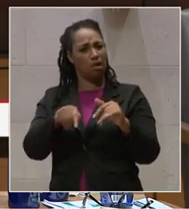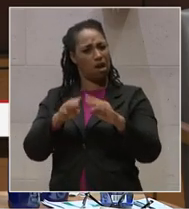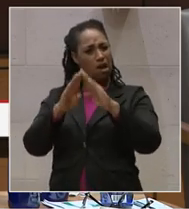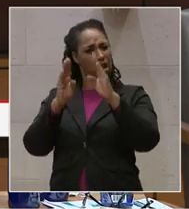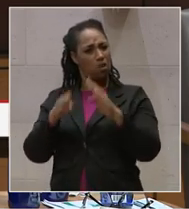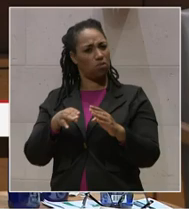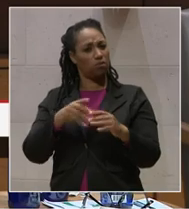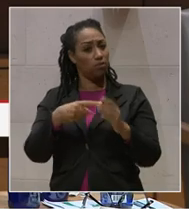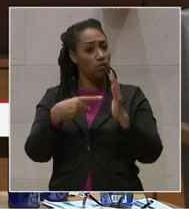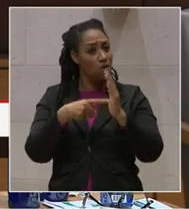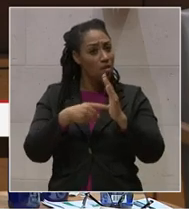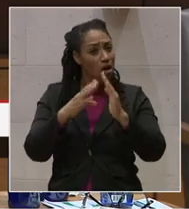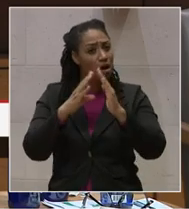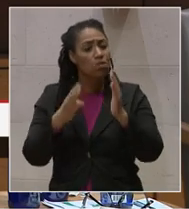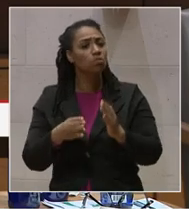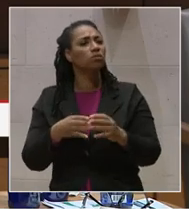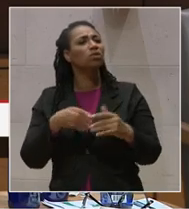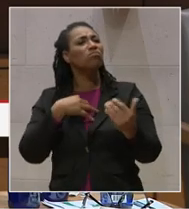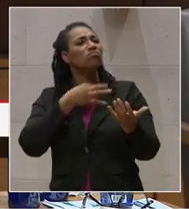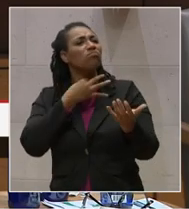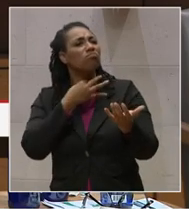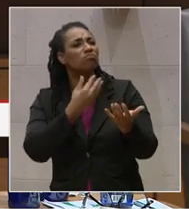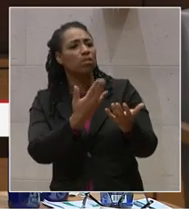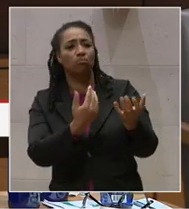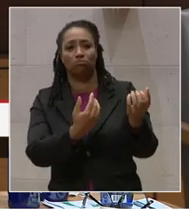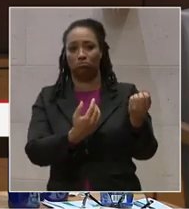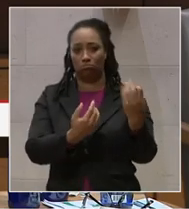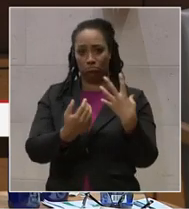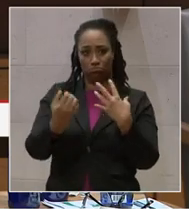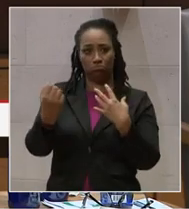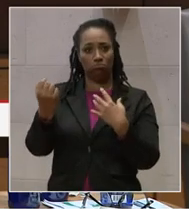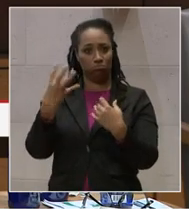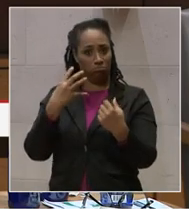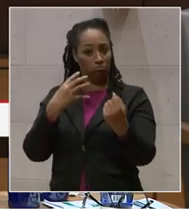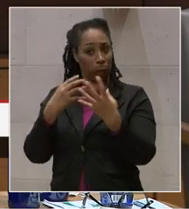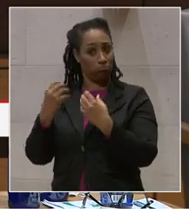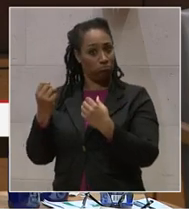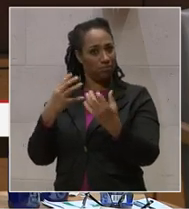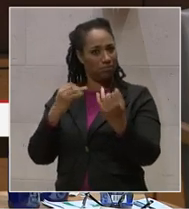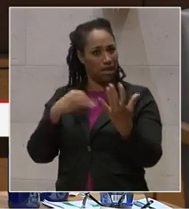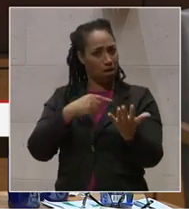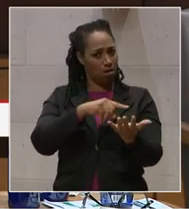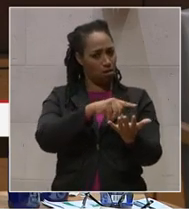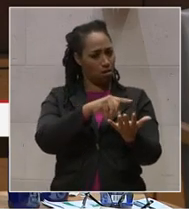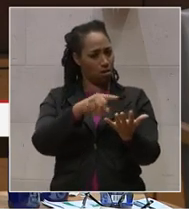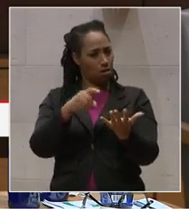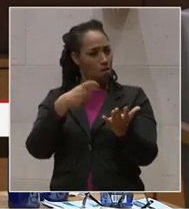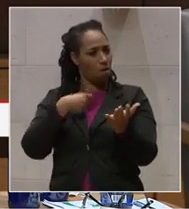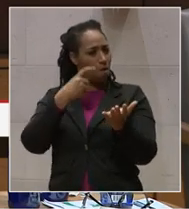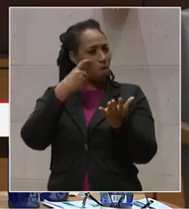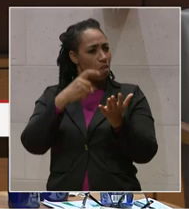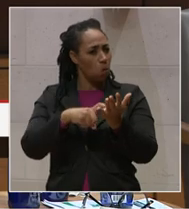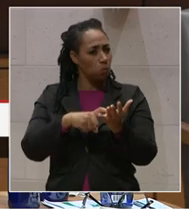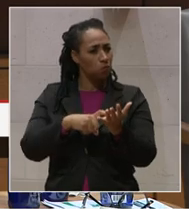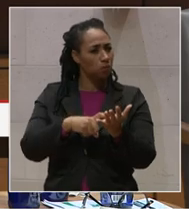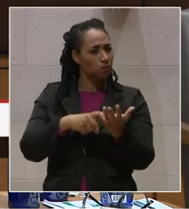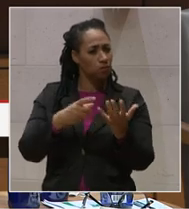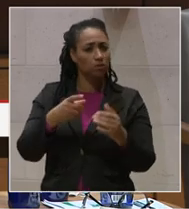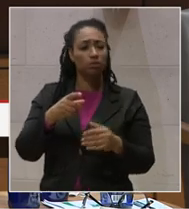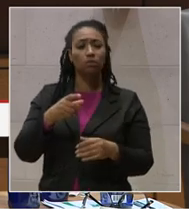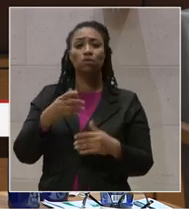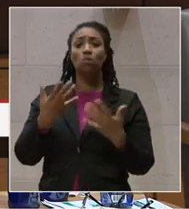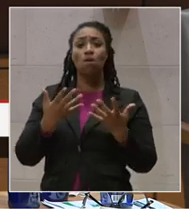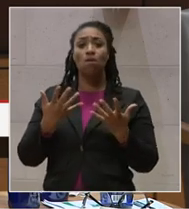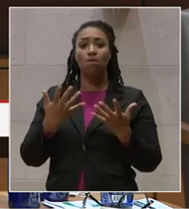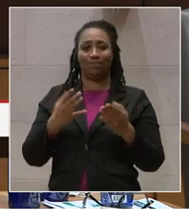we saw was when we think about the entire city, that there's not an equal distribution of